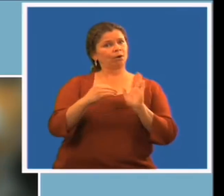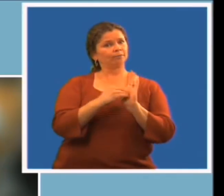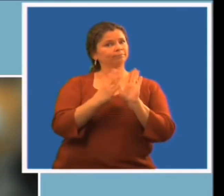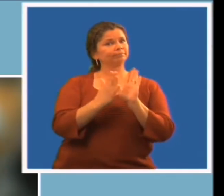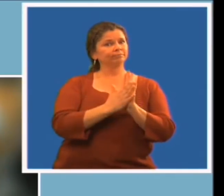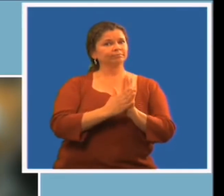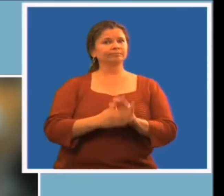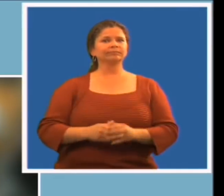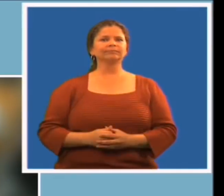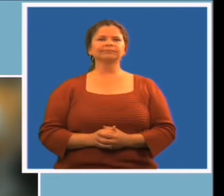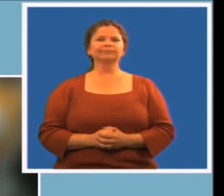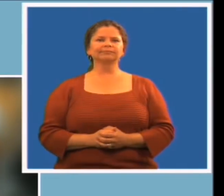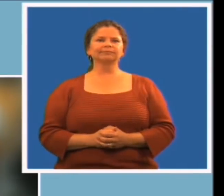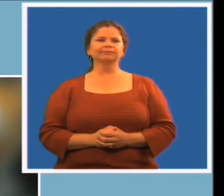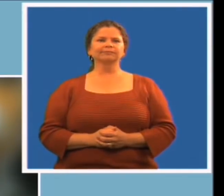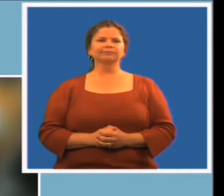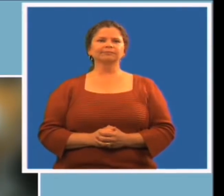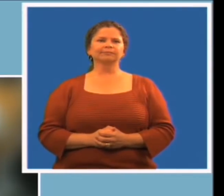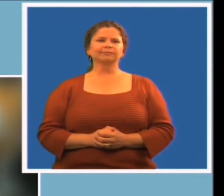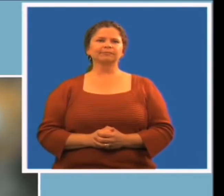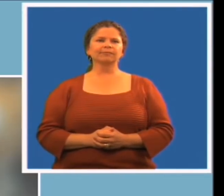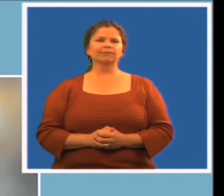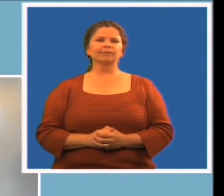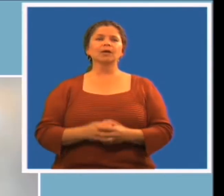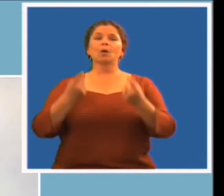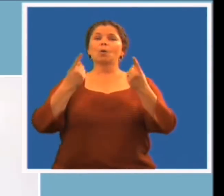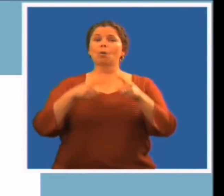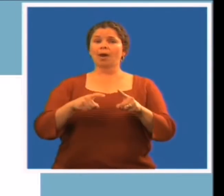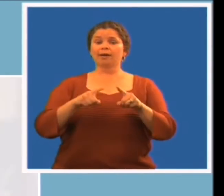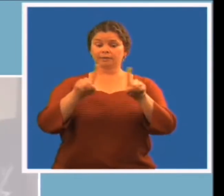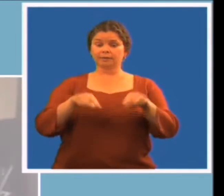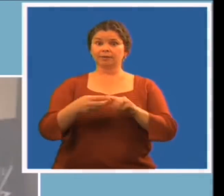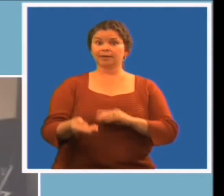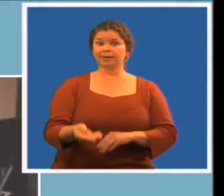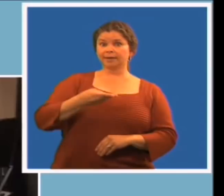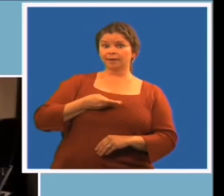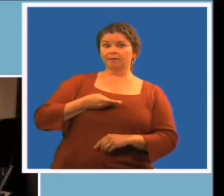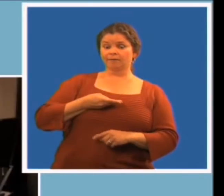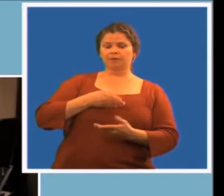will be attending and requires some accommodation.